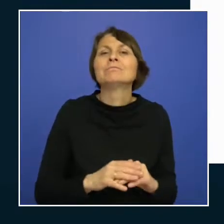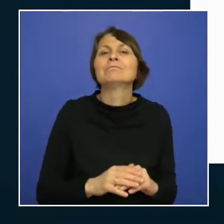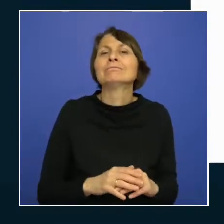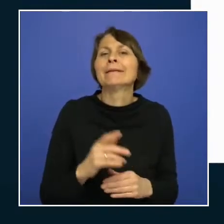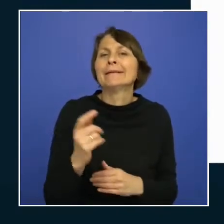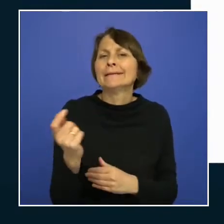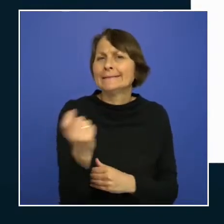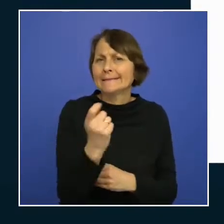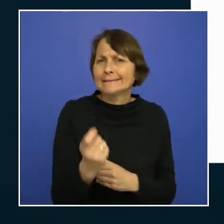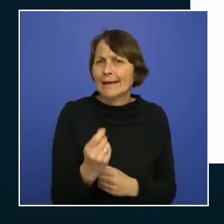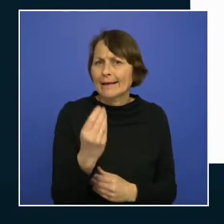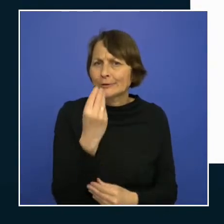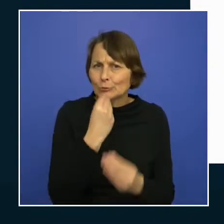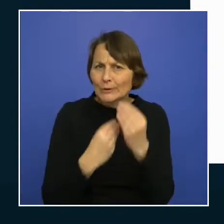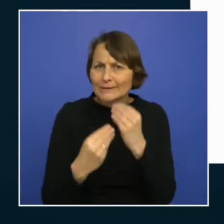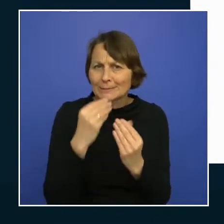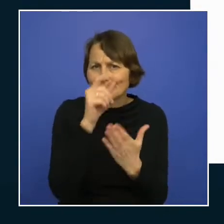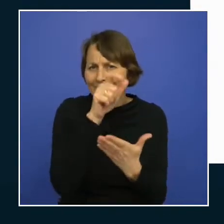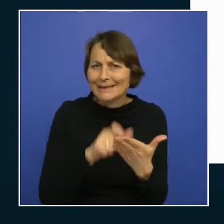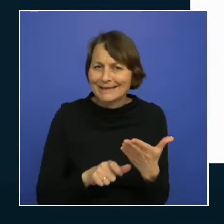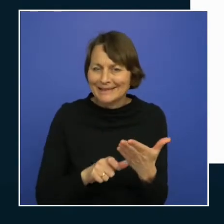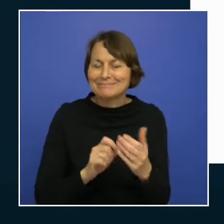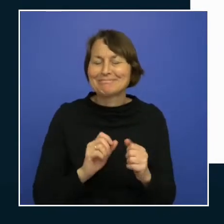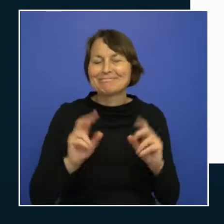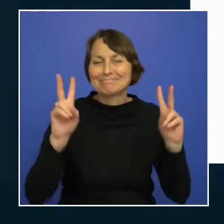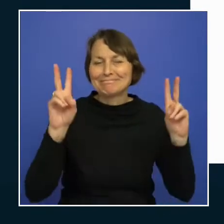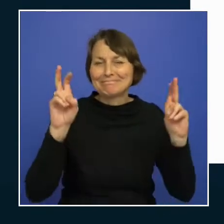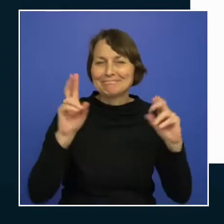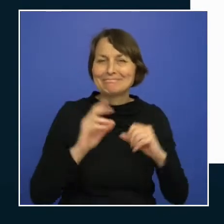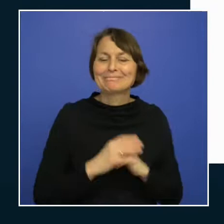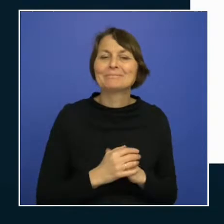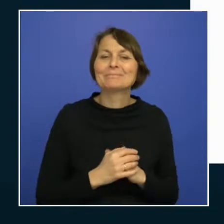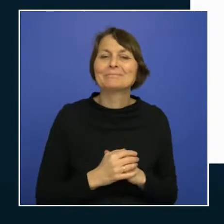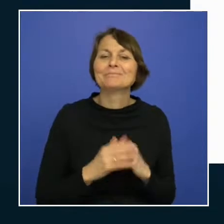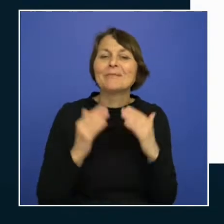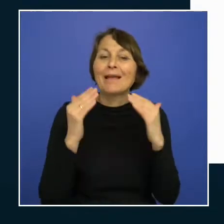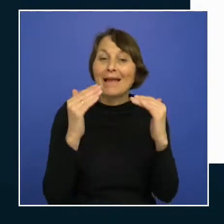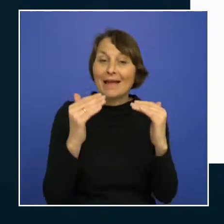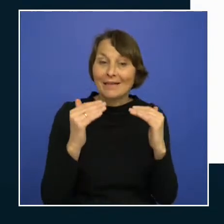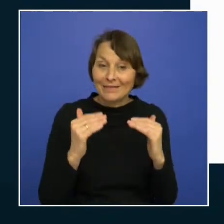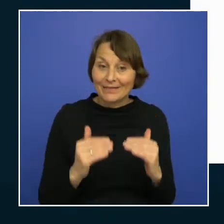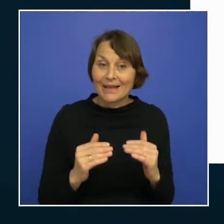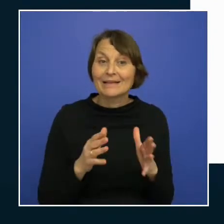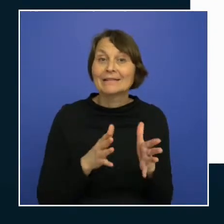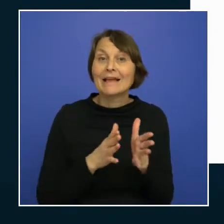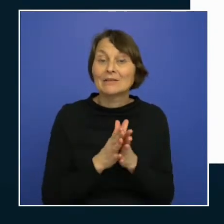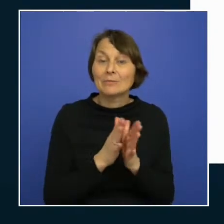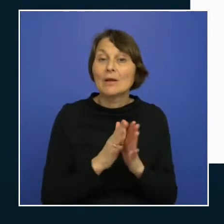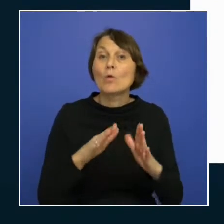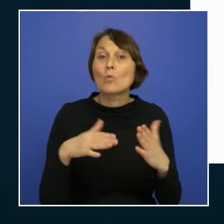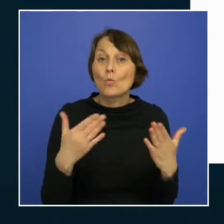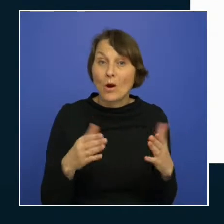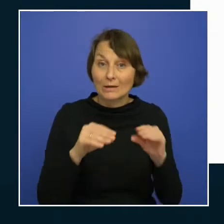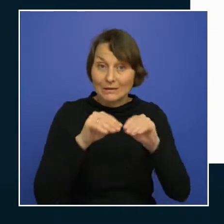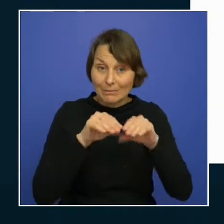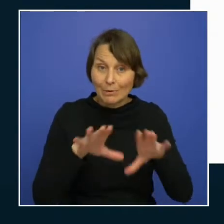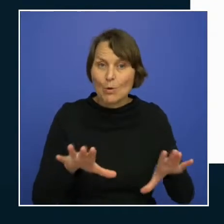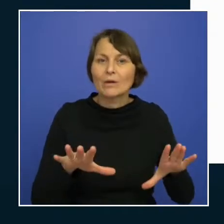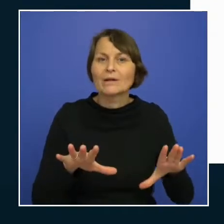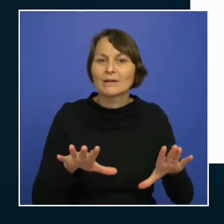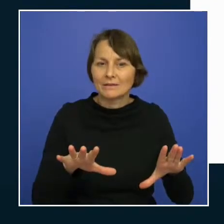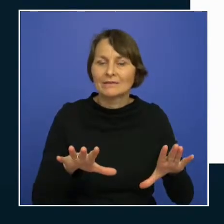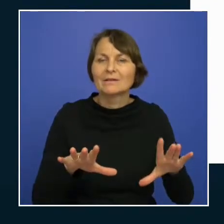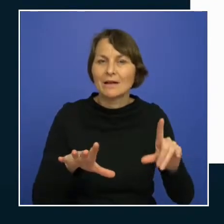itself, like this one, an explanation of what we're deploying, and